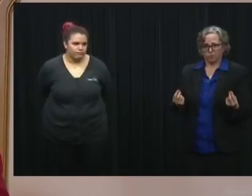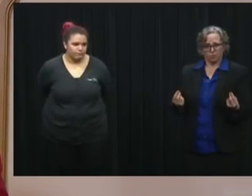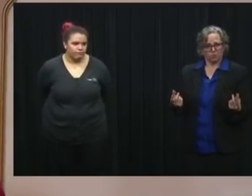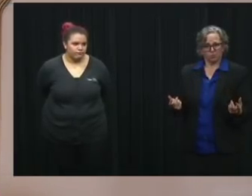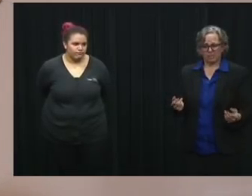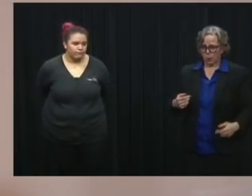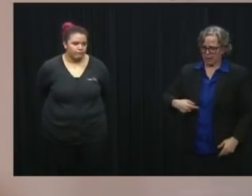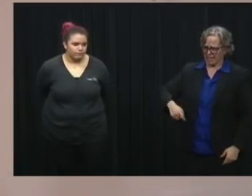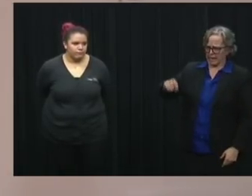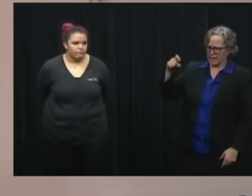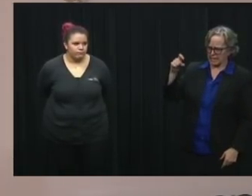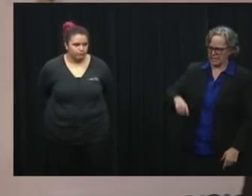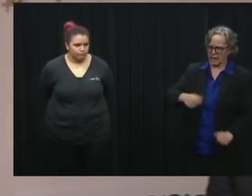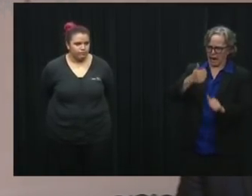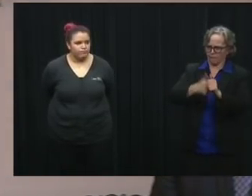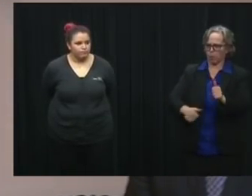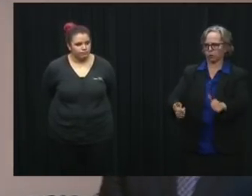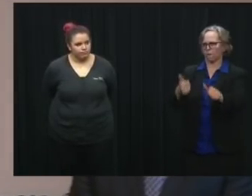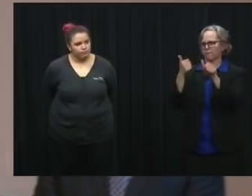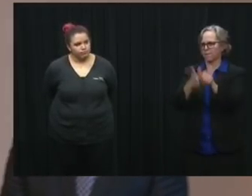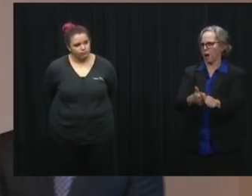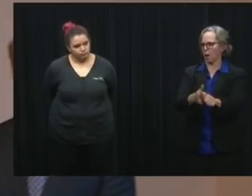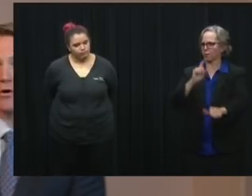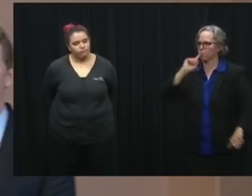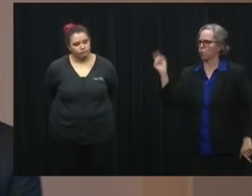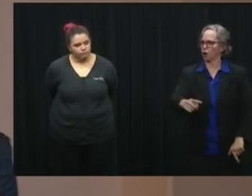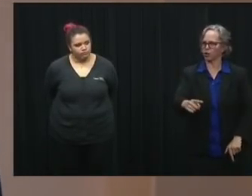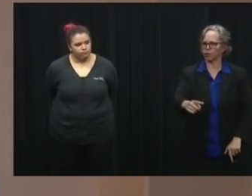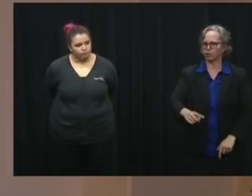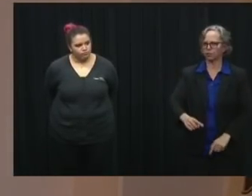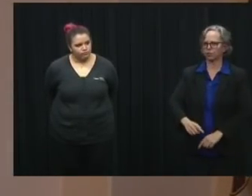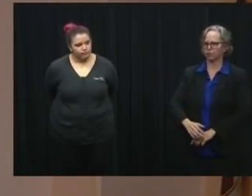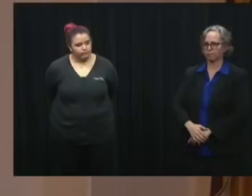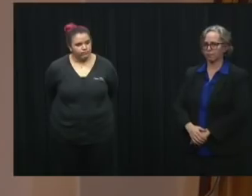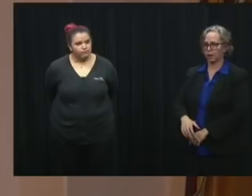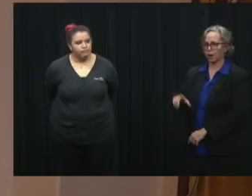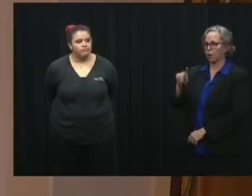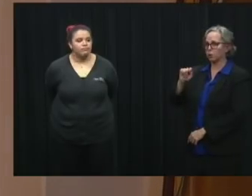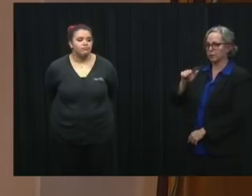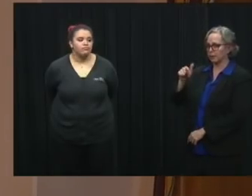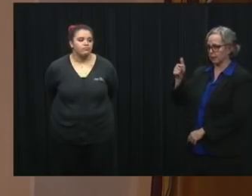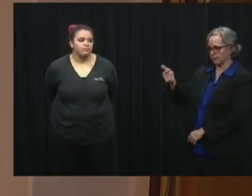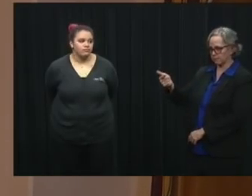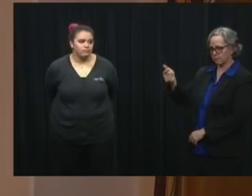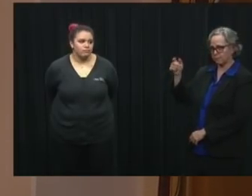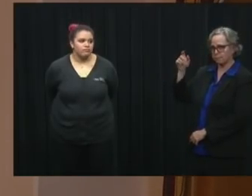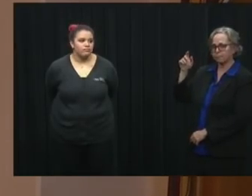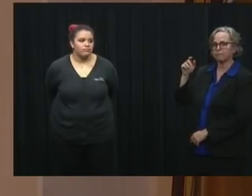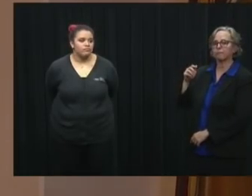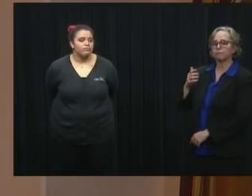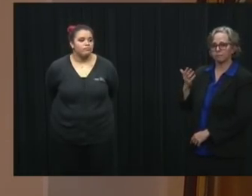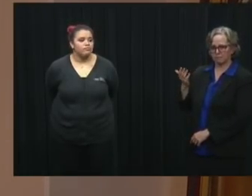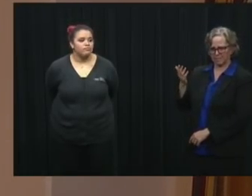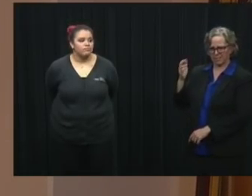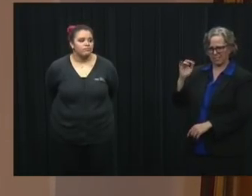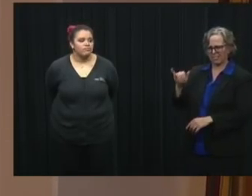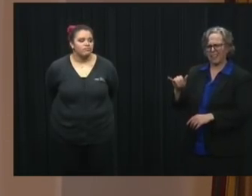John? Yeah, Julie, this is a difficult one because you're relying on